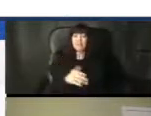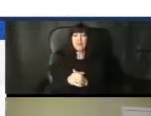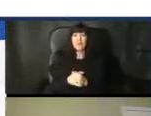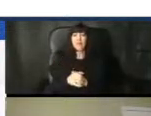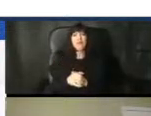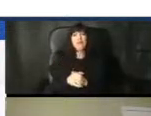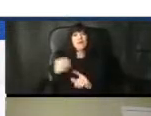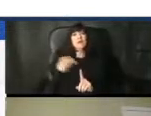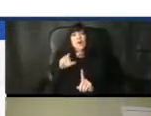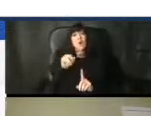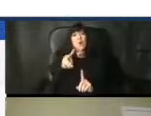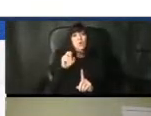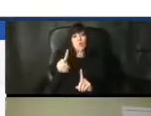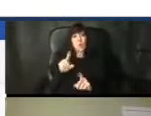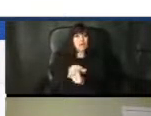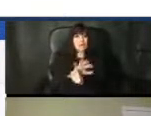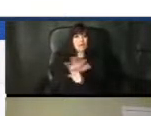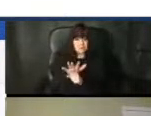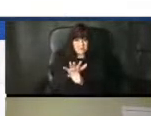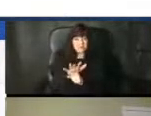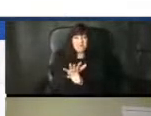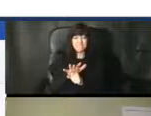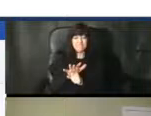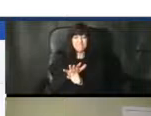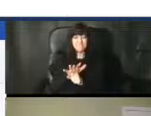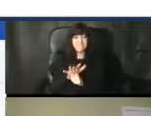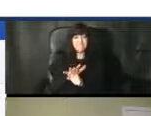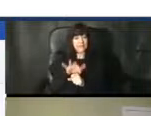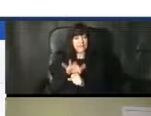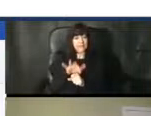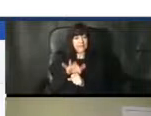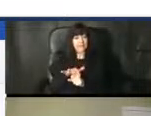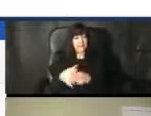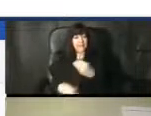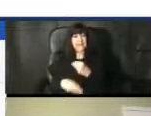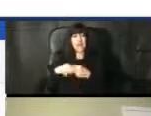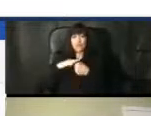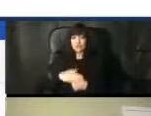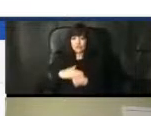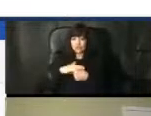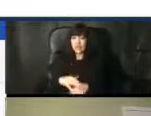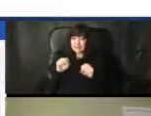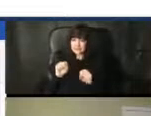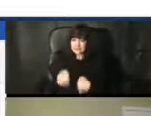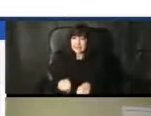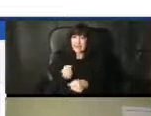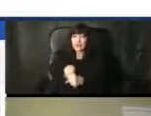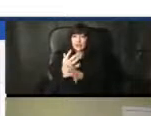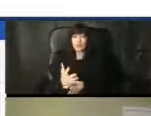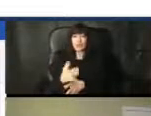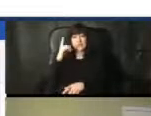adding stress that may increase children's mental health problems or